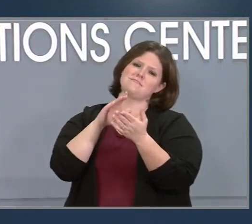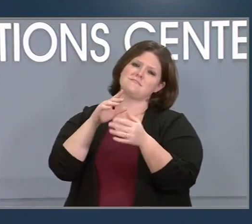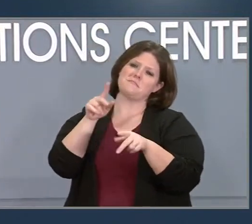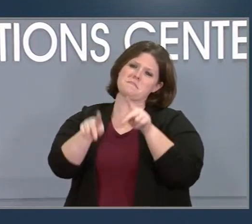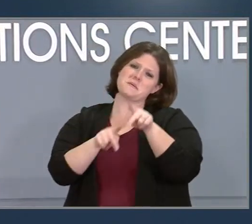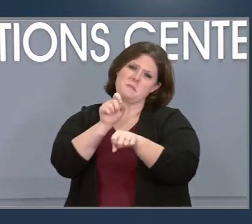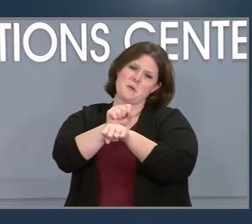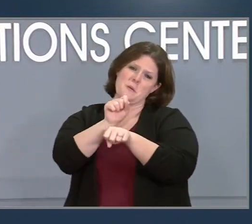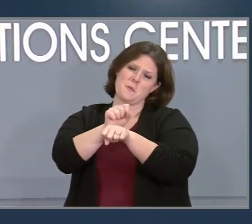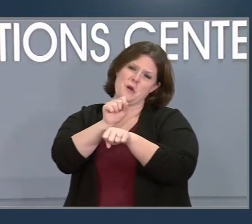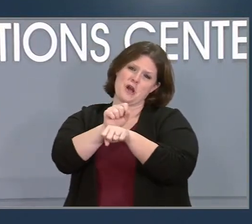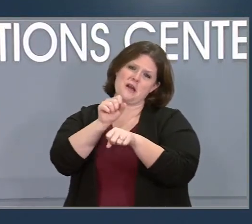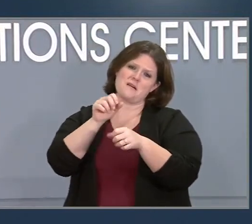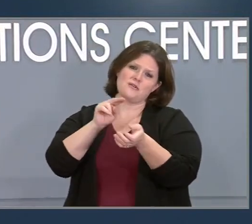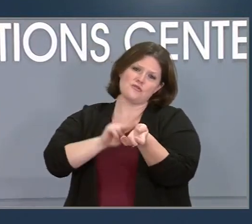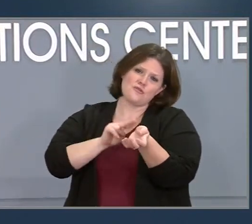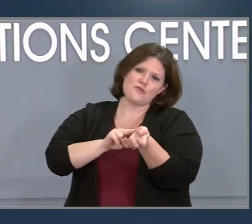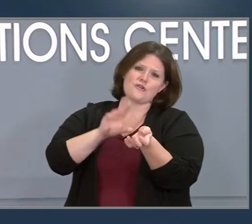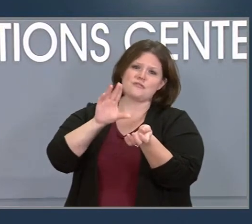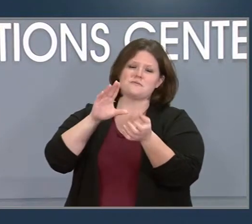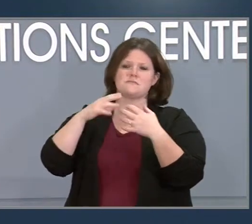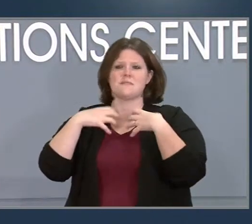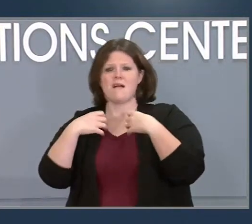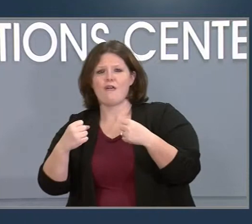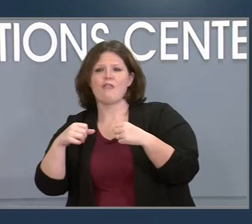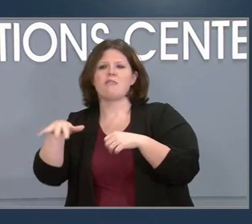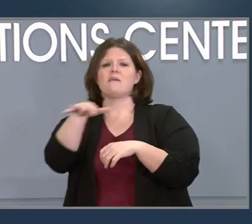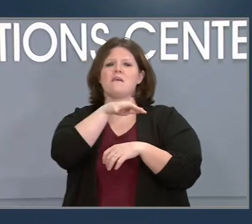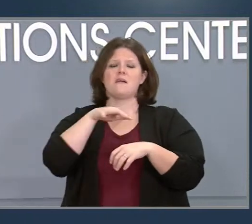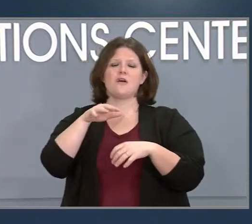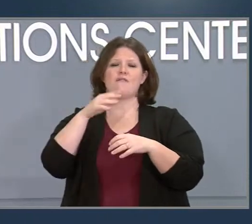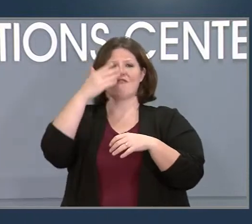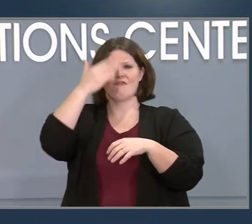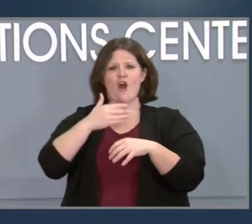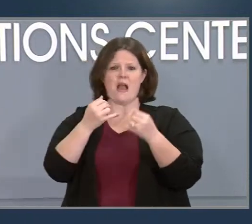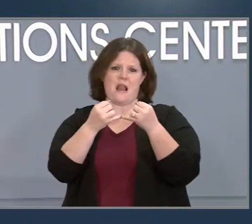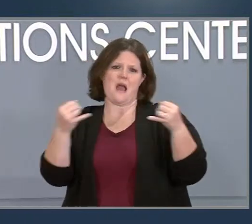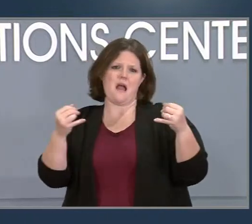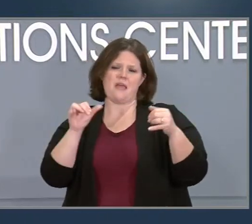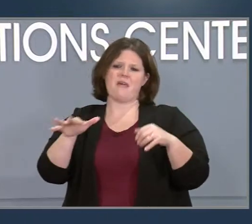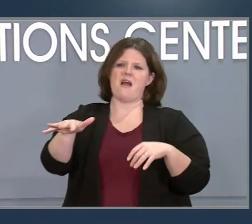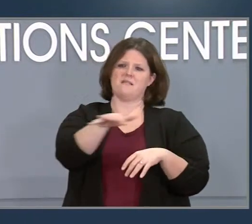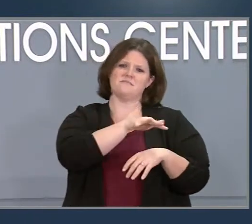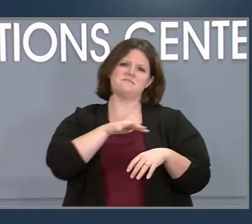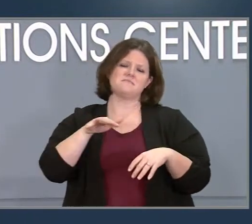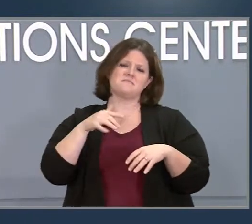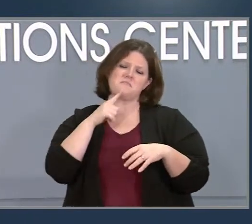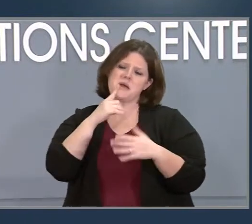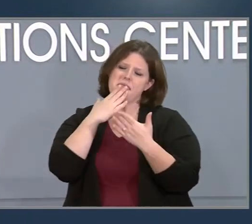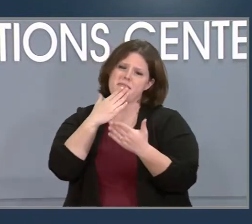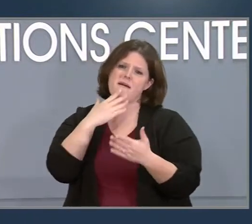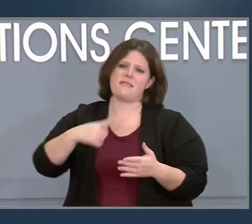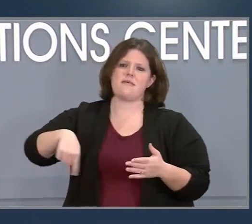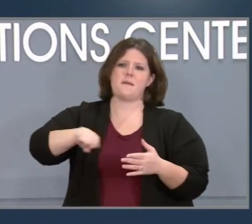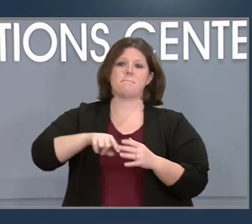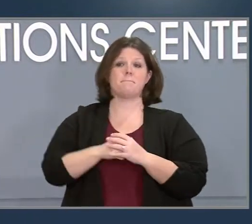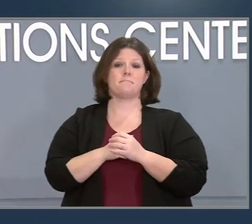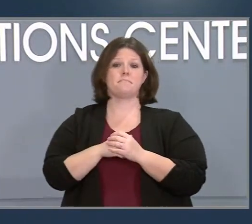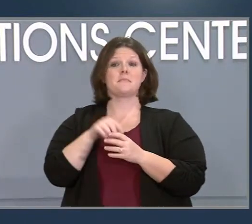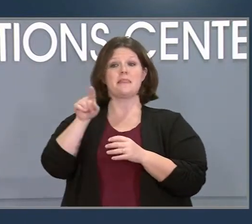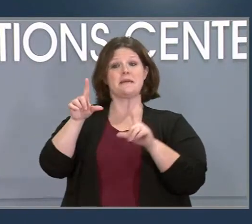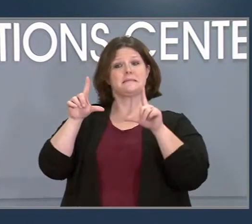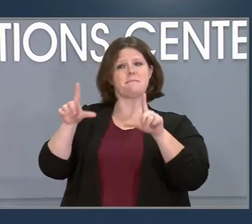frontline healthcare folks. Our next slide looks at what's happening at the local level. This is an important map. It's one from